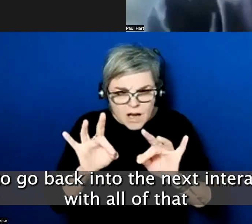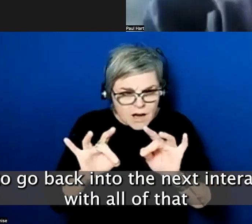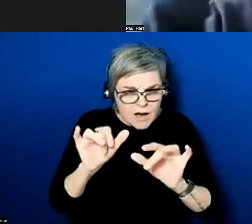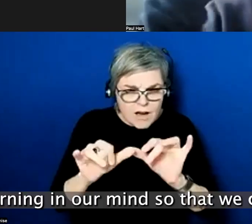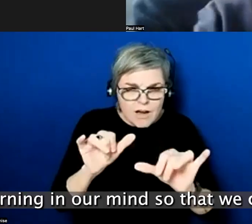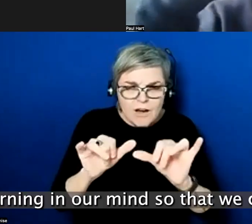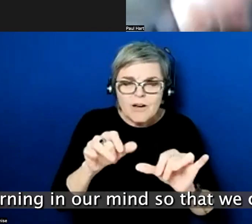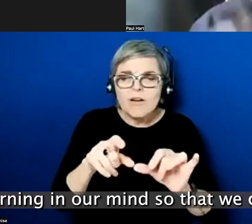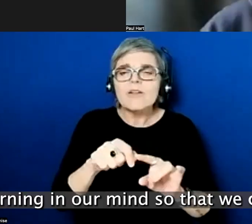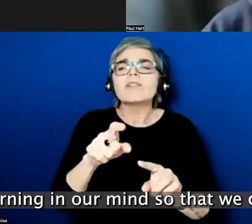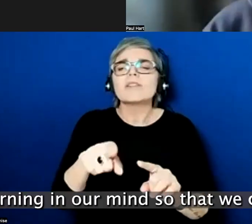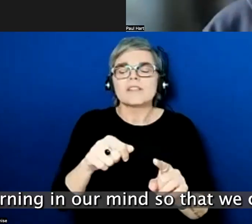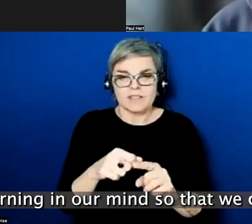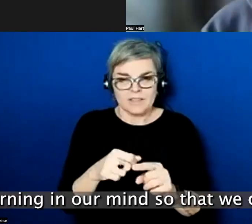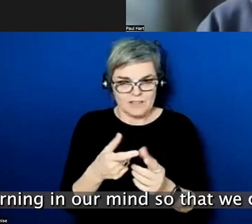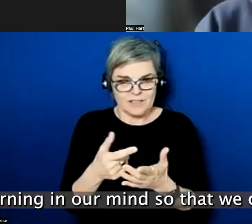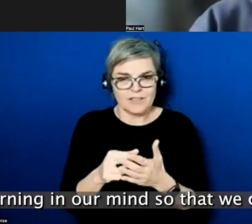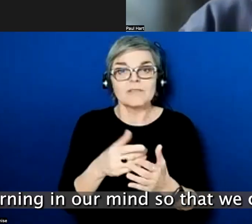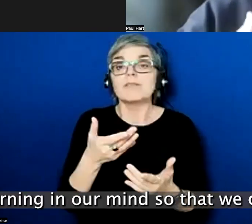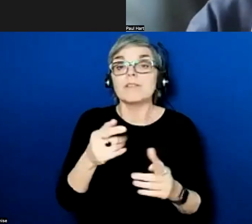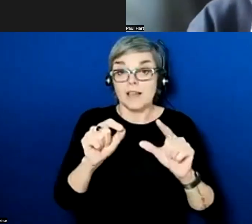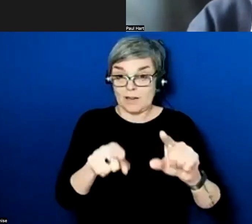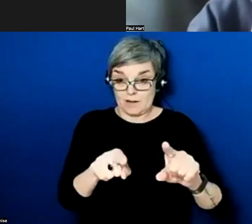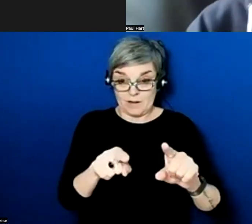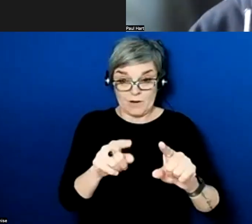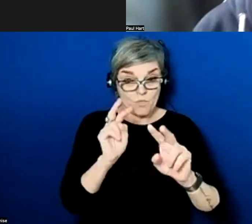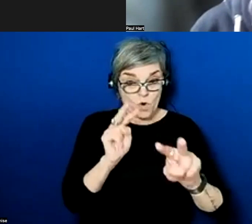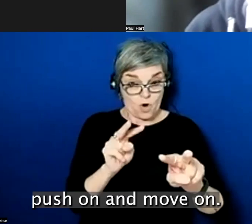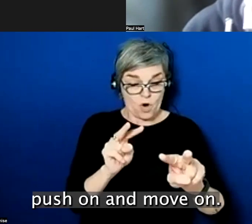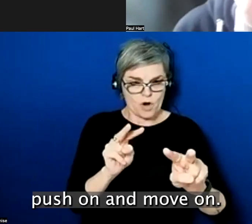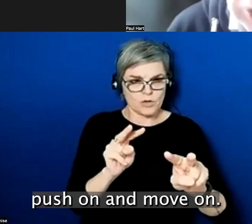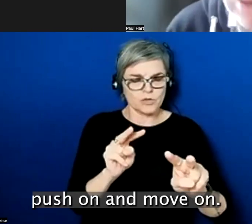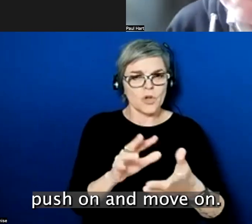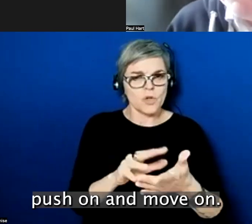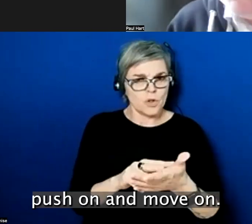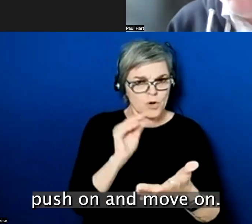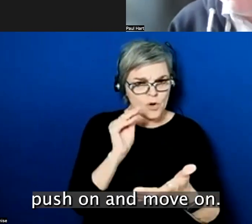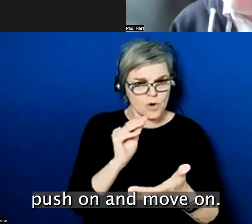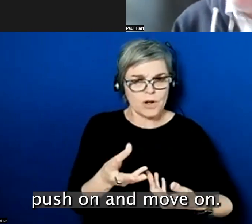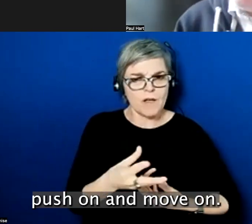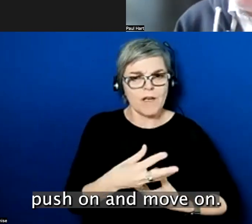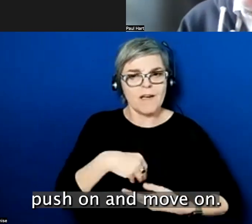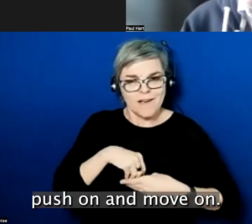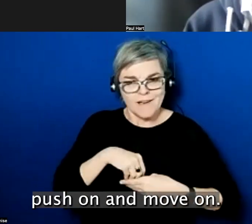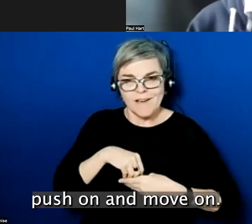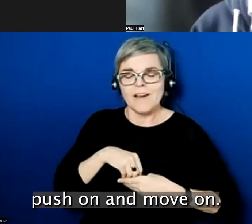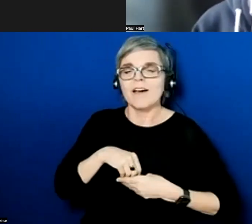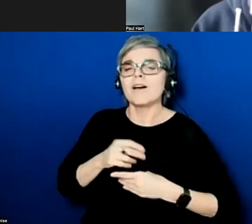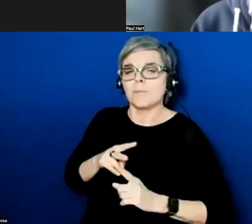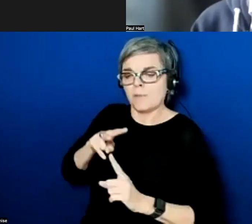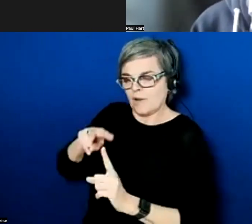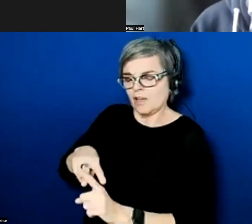with all of that learning in our minds, so that we can push on and move on.